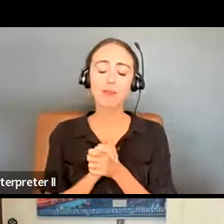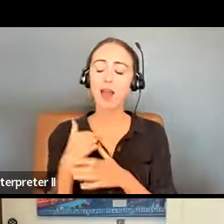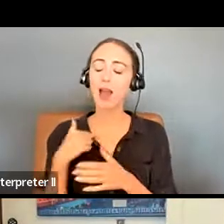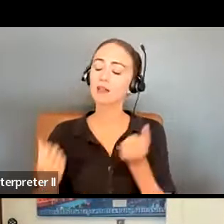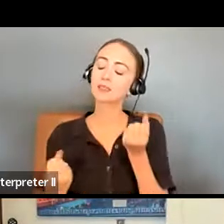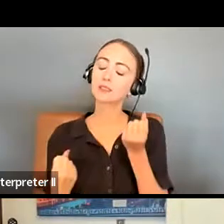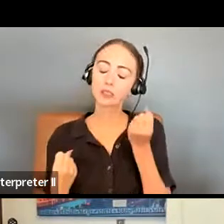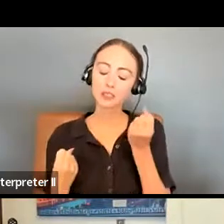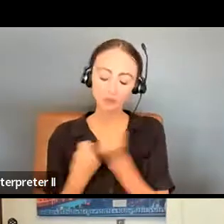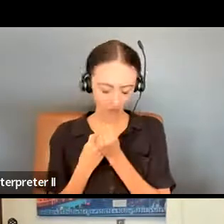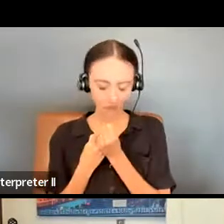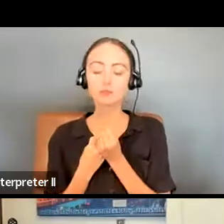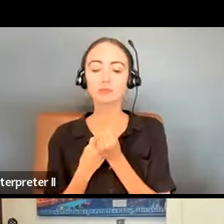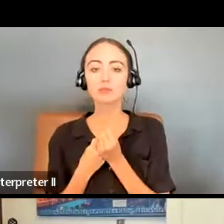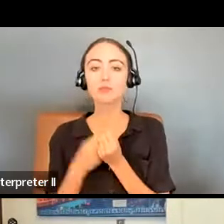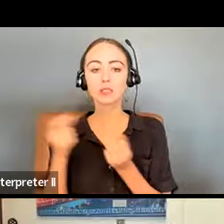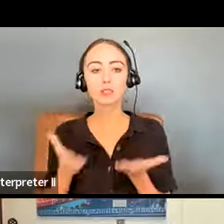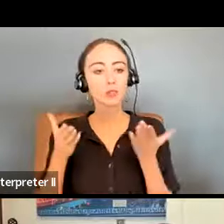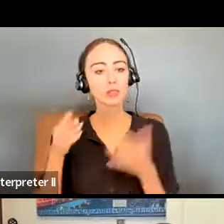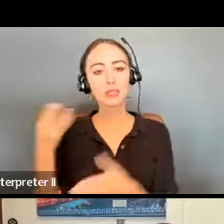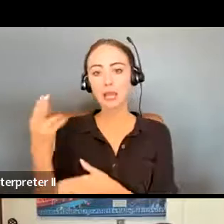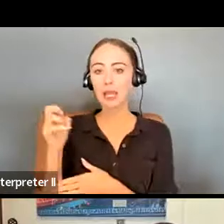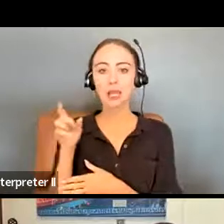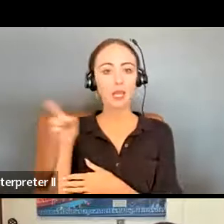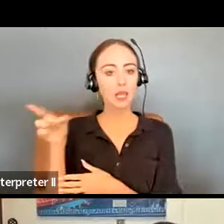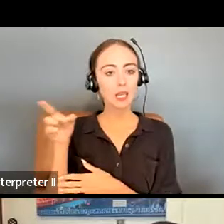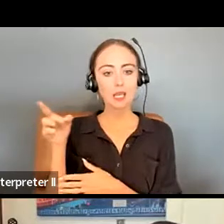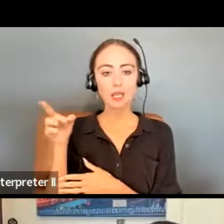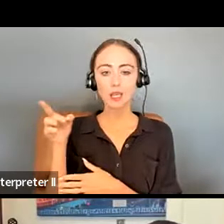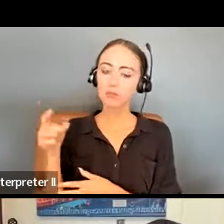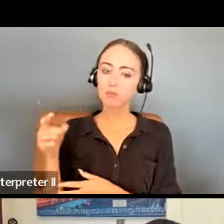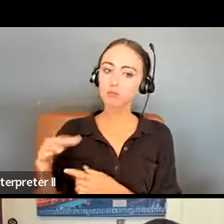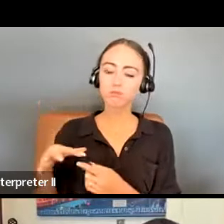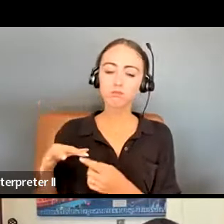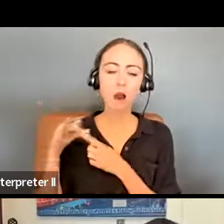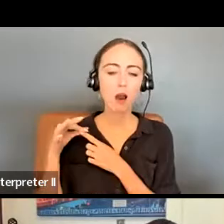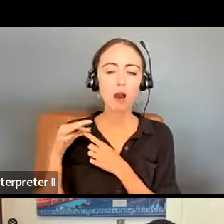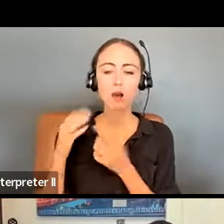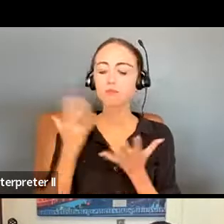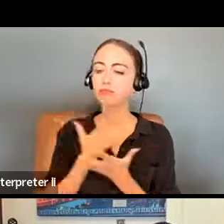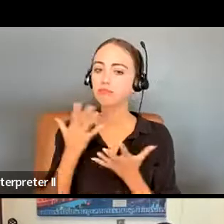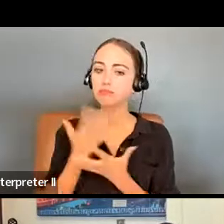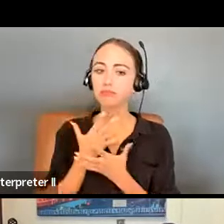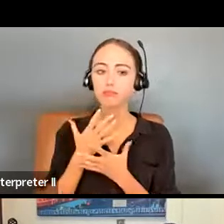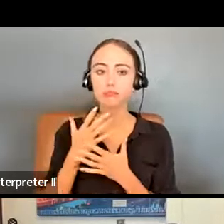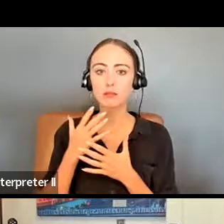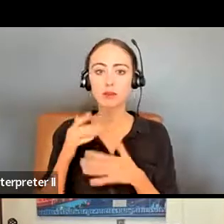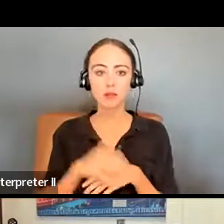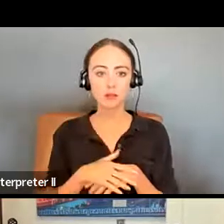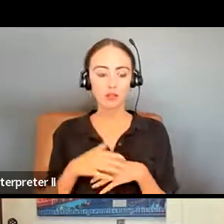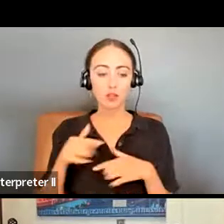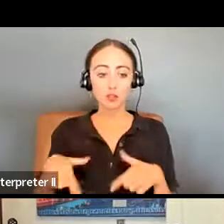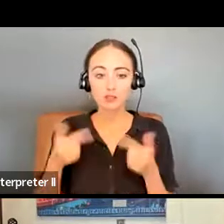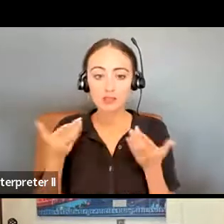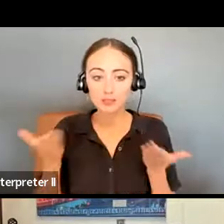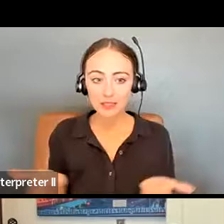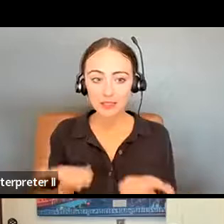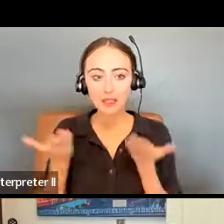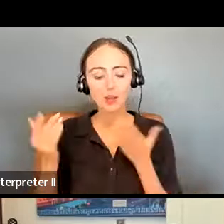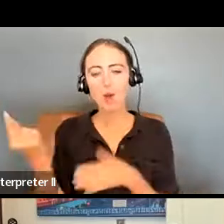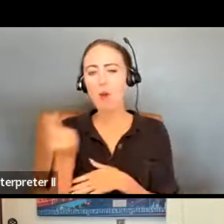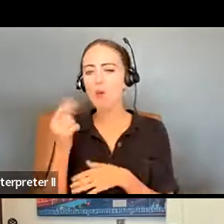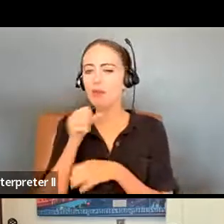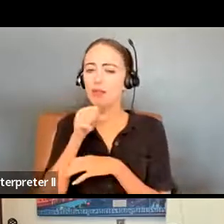this move. He was a uniquely gifted resident of our city who always loved and